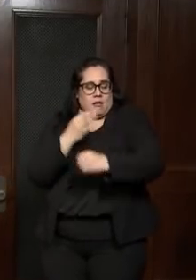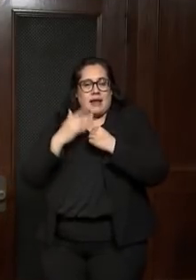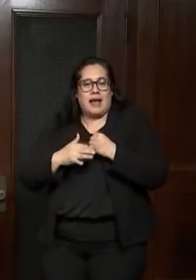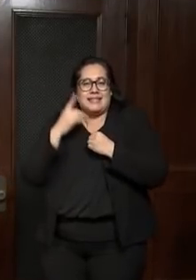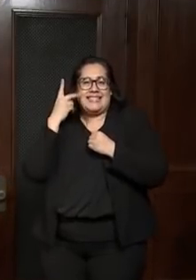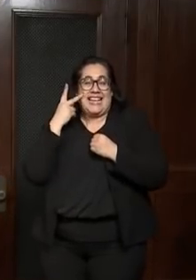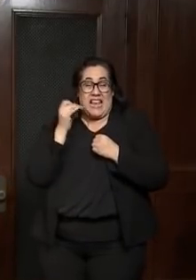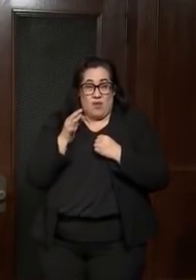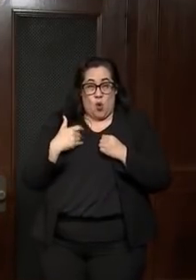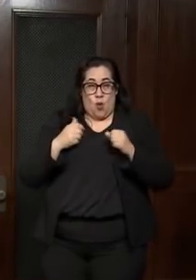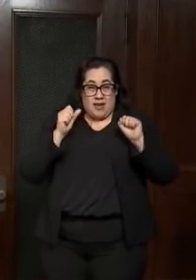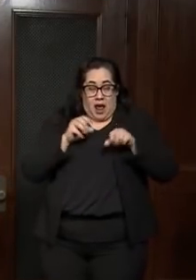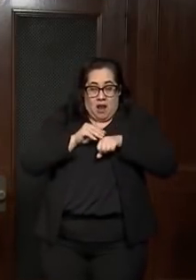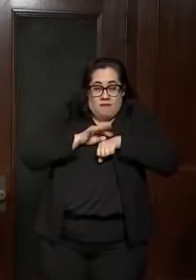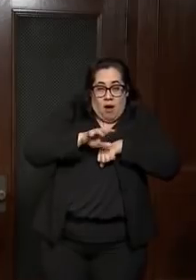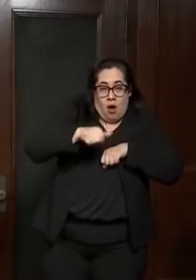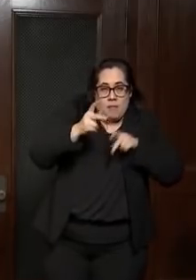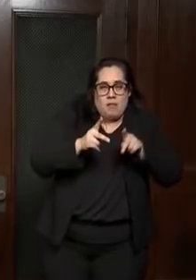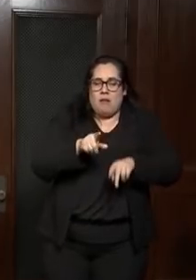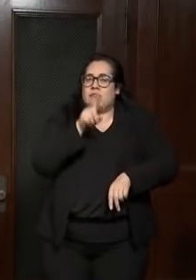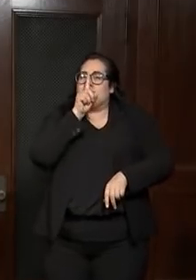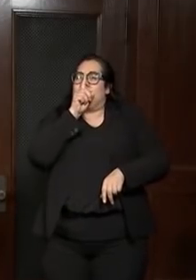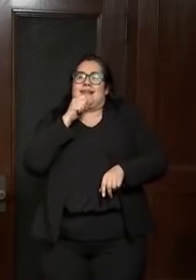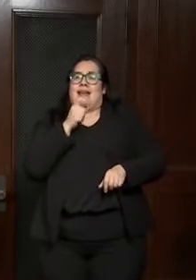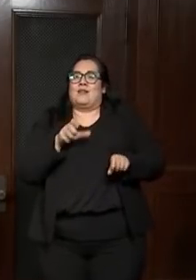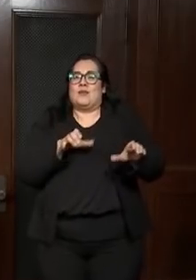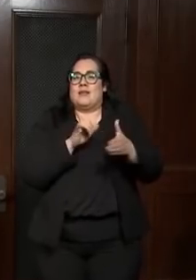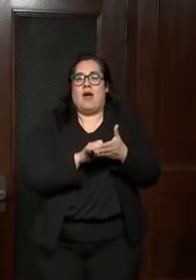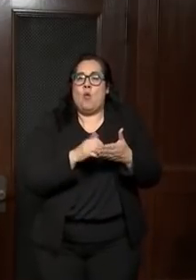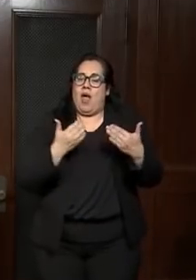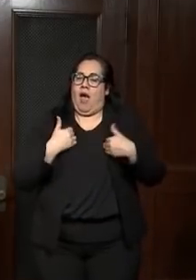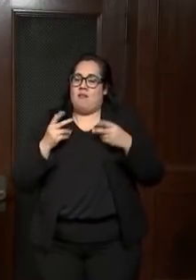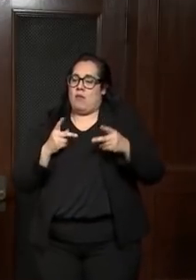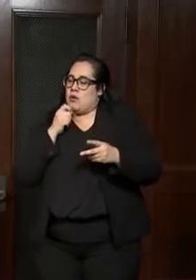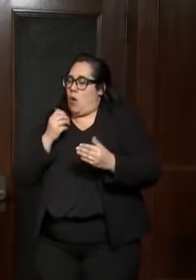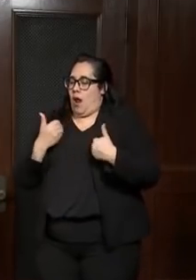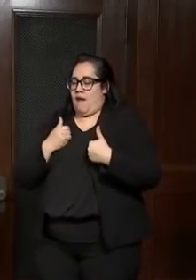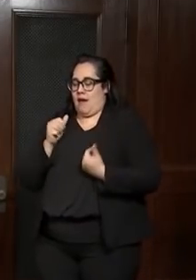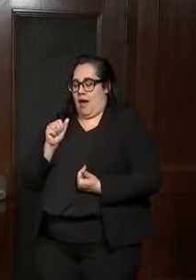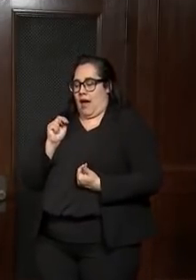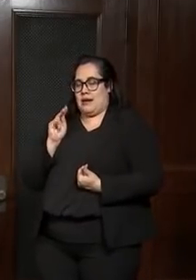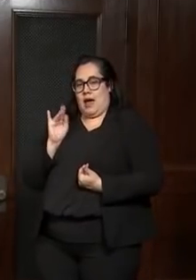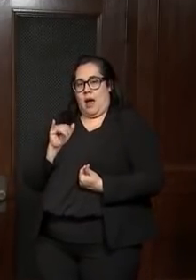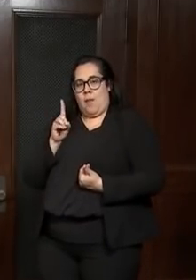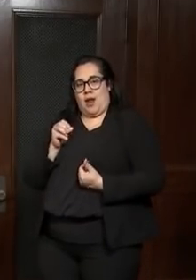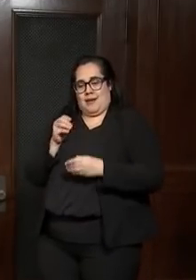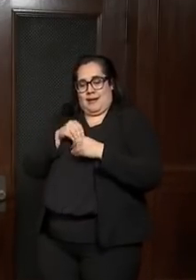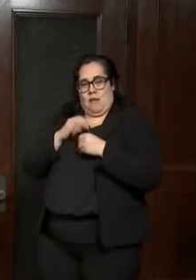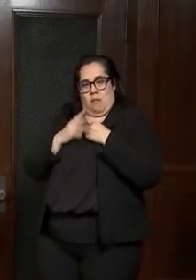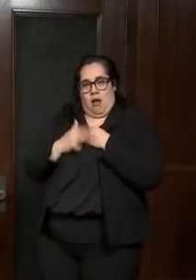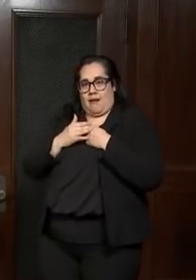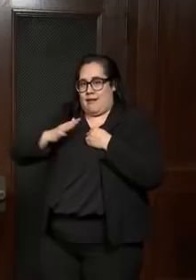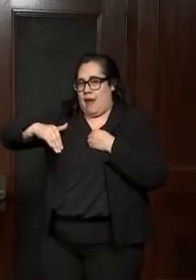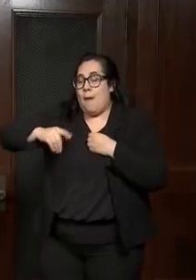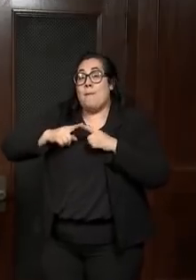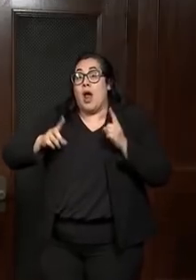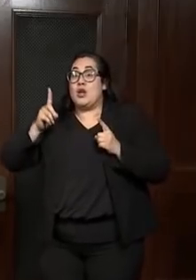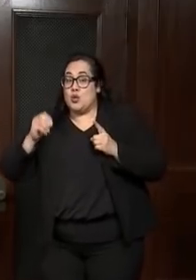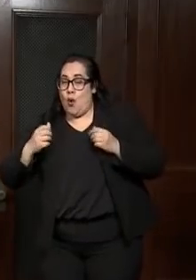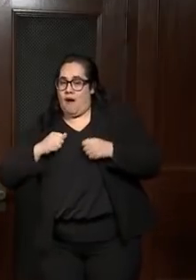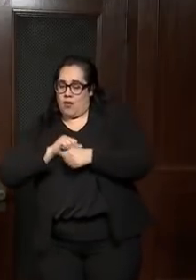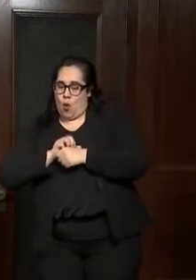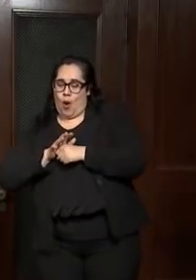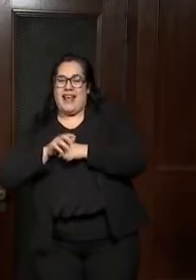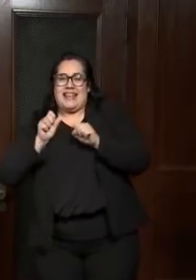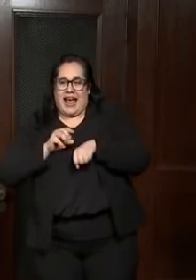It doesn't tell you whether you're infectious. So there are people who don't have the antibodies in their blood yet, but who do have coronavirus,